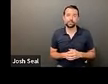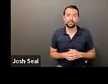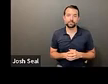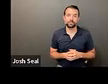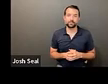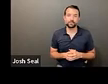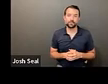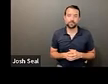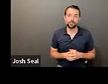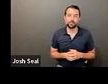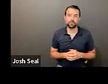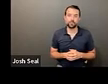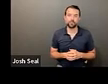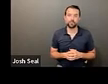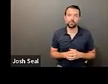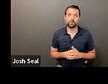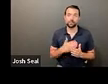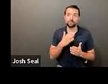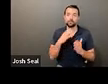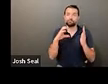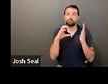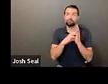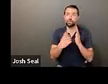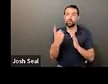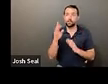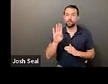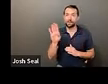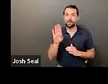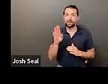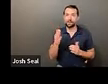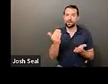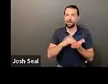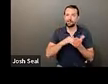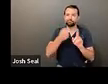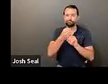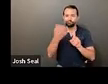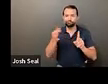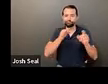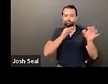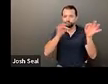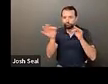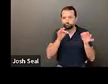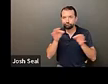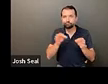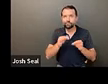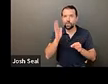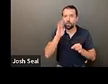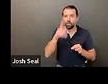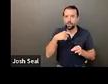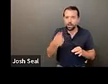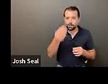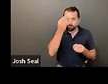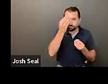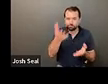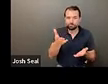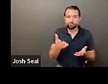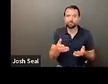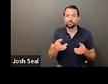Section 1B breaks it all down for you. This section is used to indicate whether only one assessment or data source was